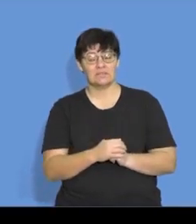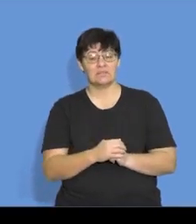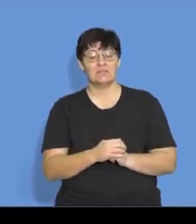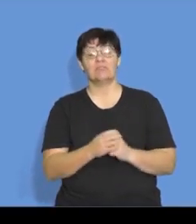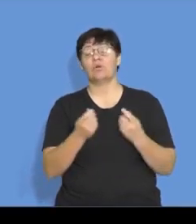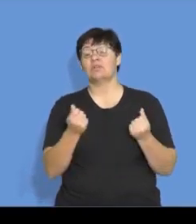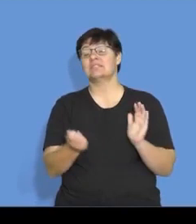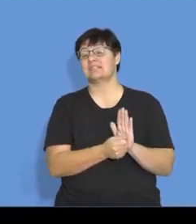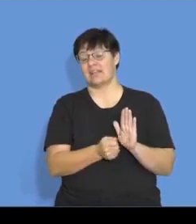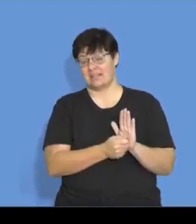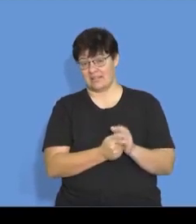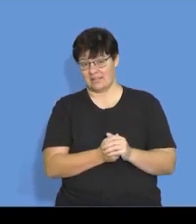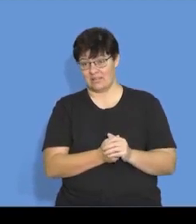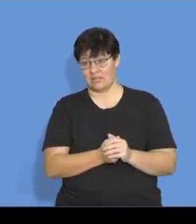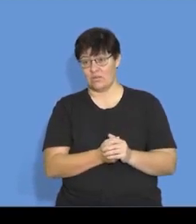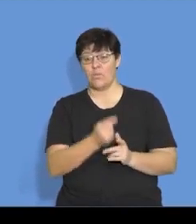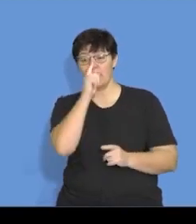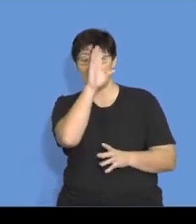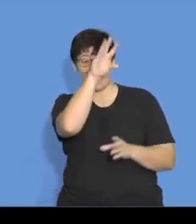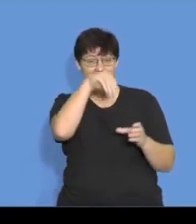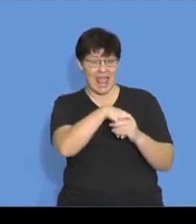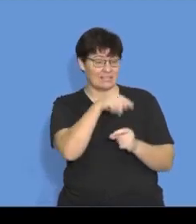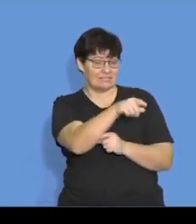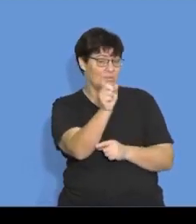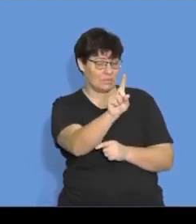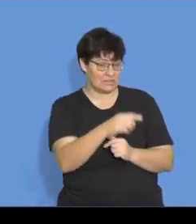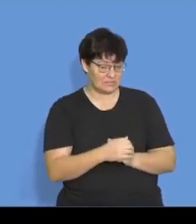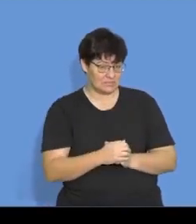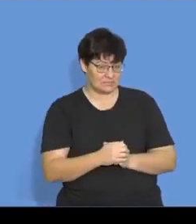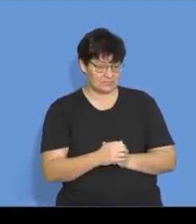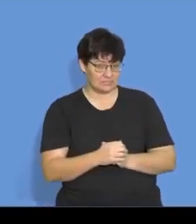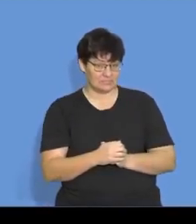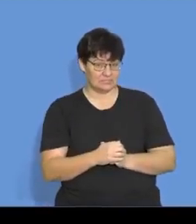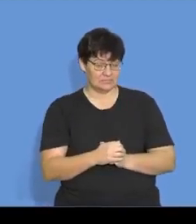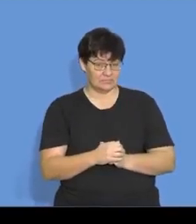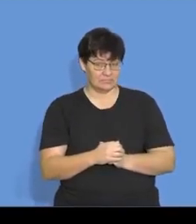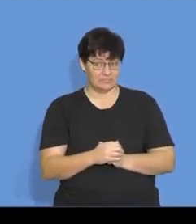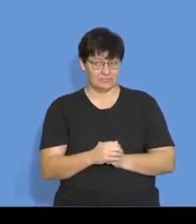sales. What do we take into consideration? Right.